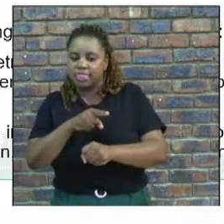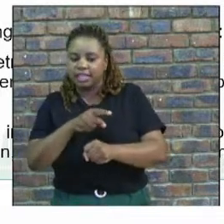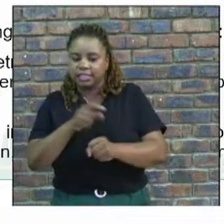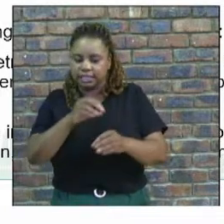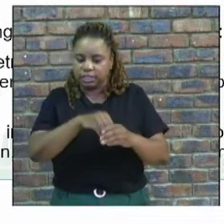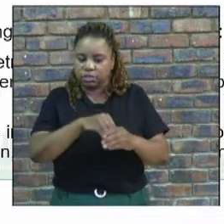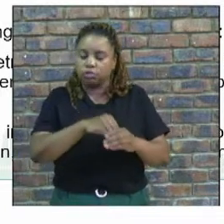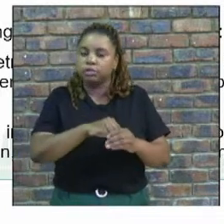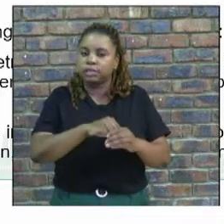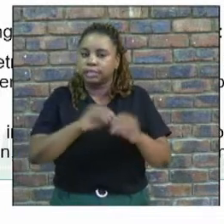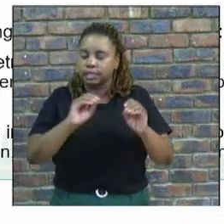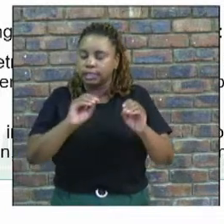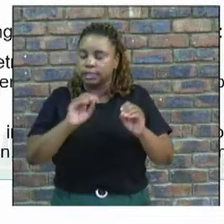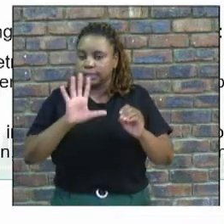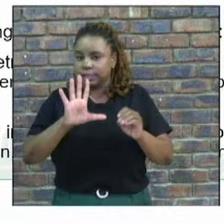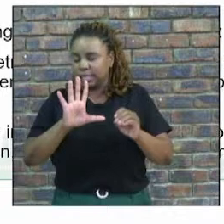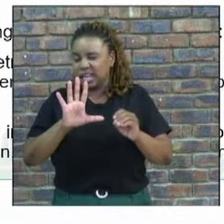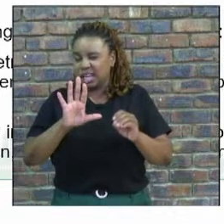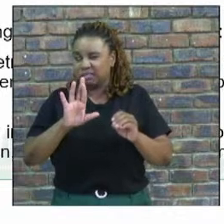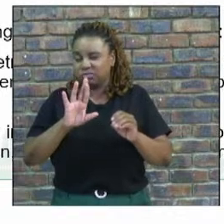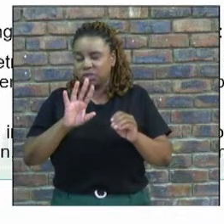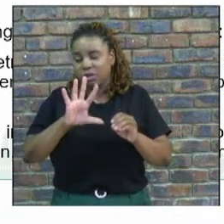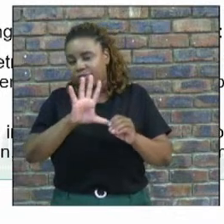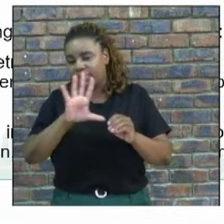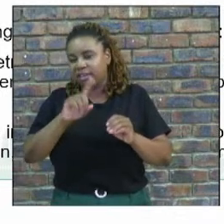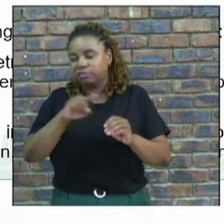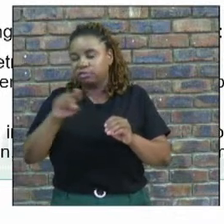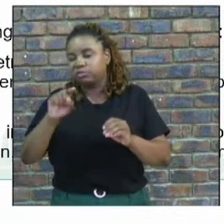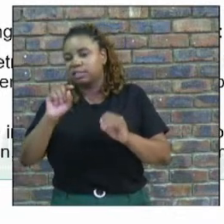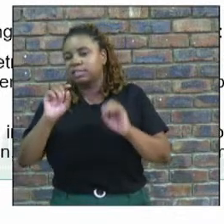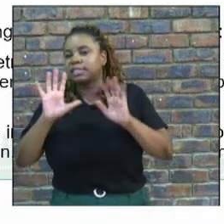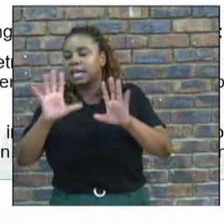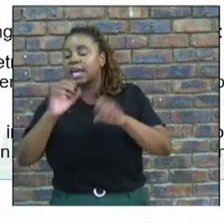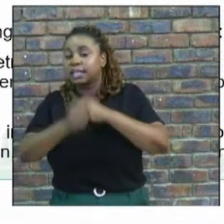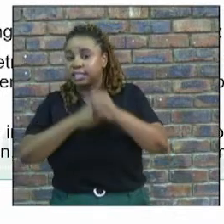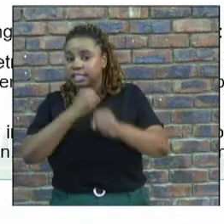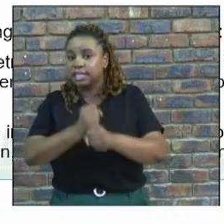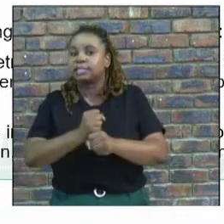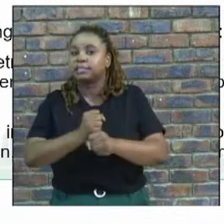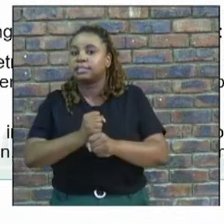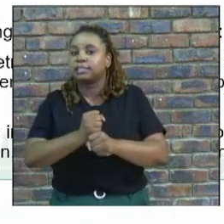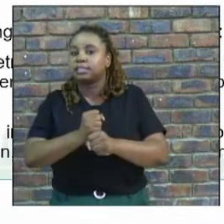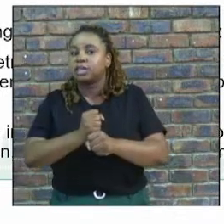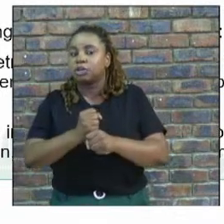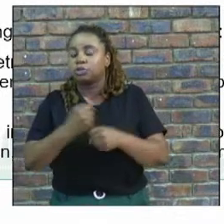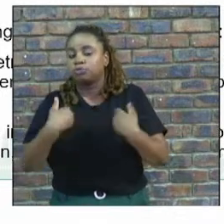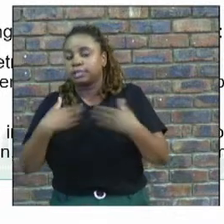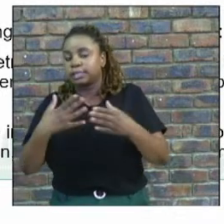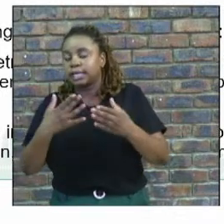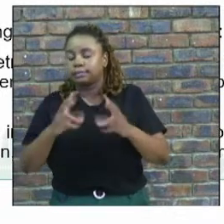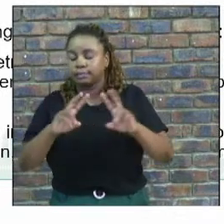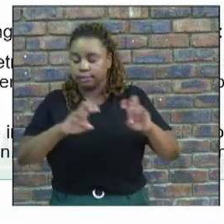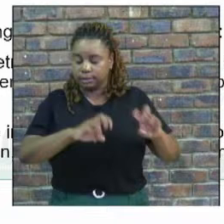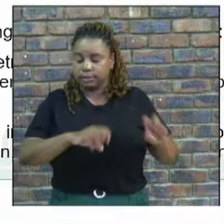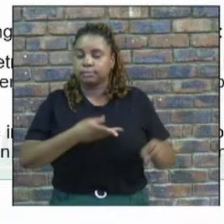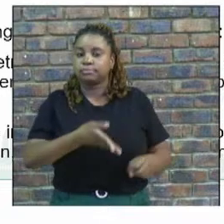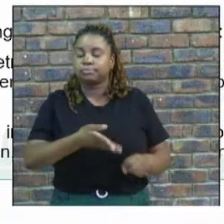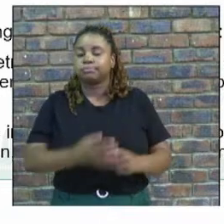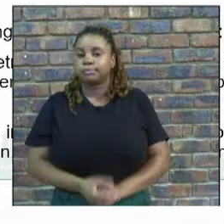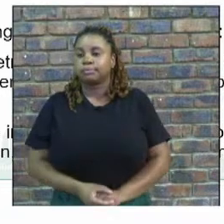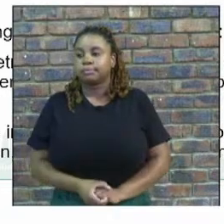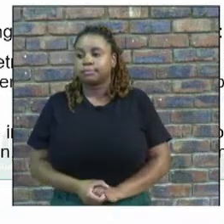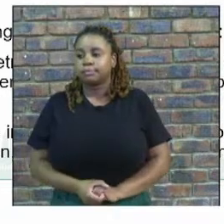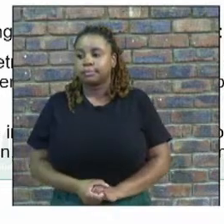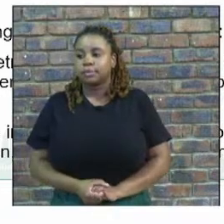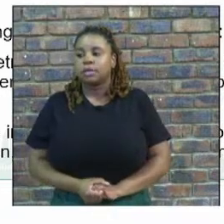of 5 years, and the second, the third, and the fourth term of 3 years. And in respect of your